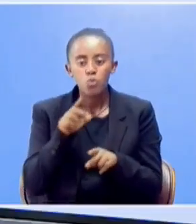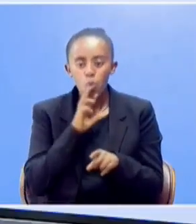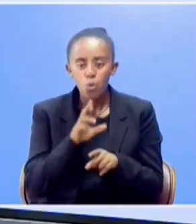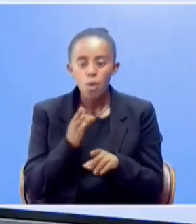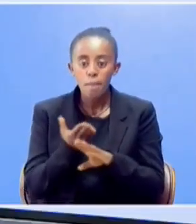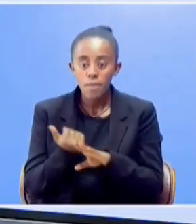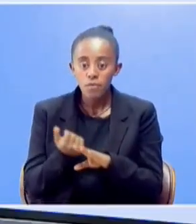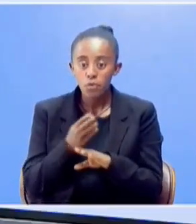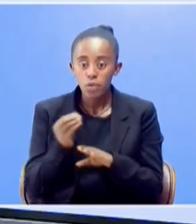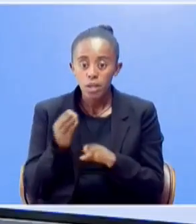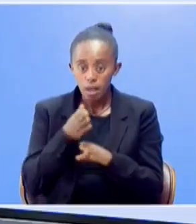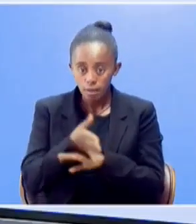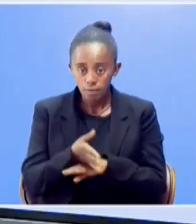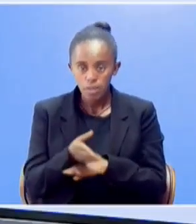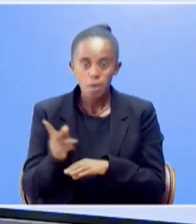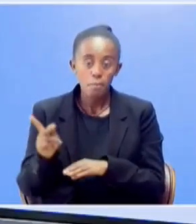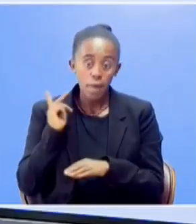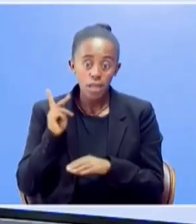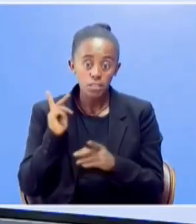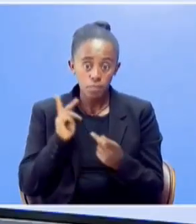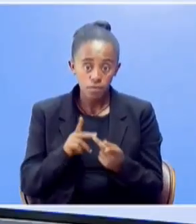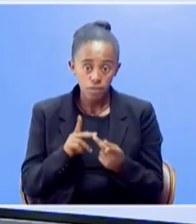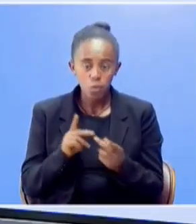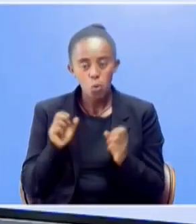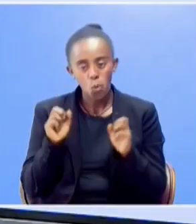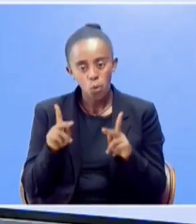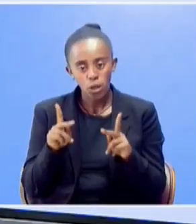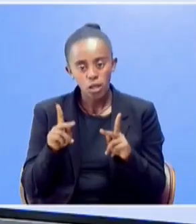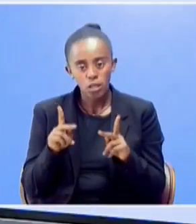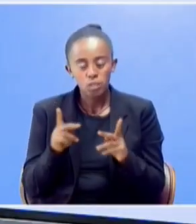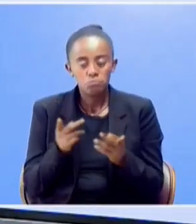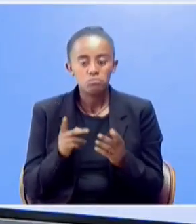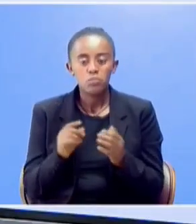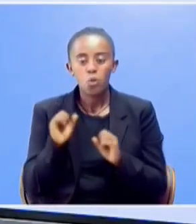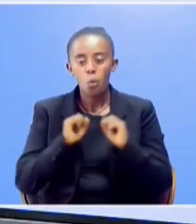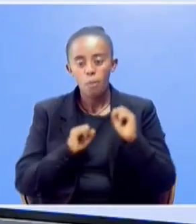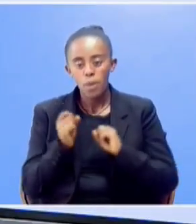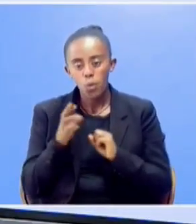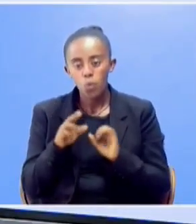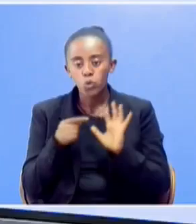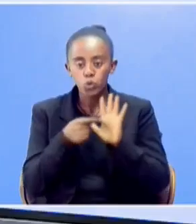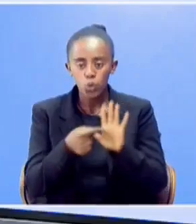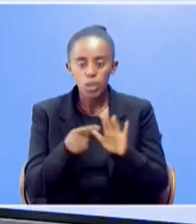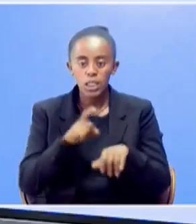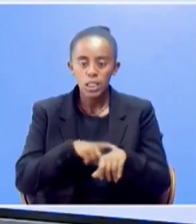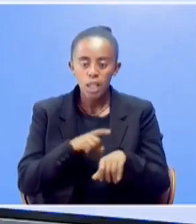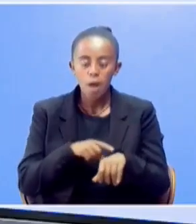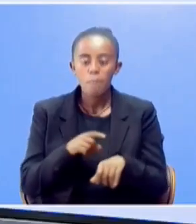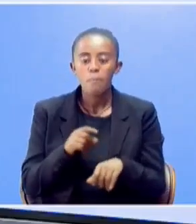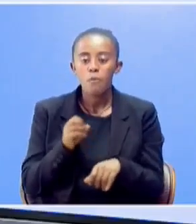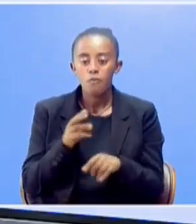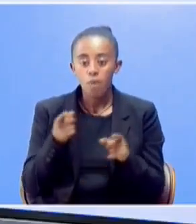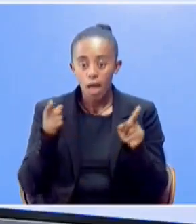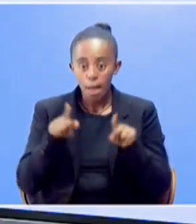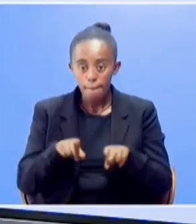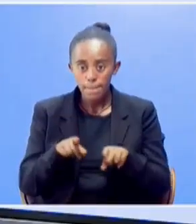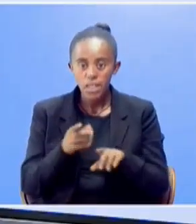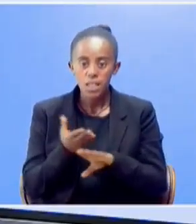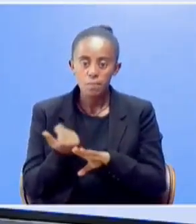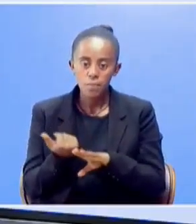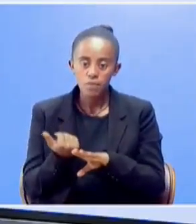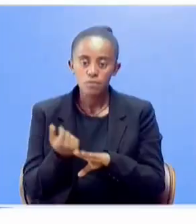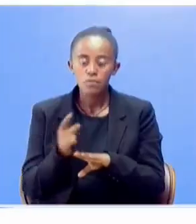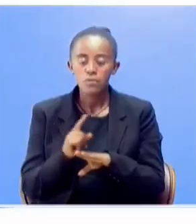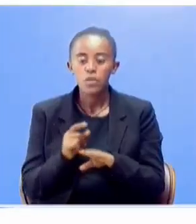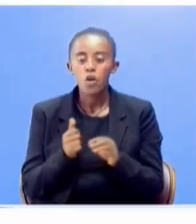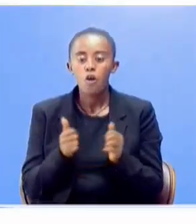before and after with past perfect, okay, since you are comparing or showing the time of happening, before is